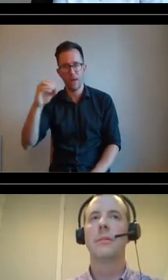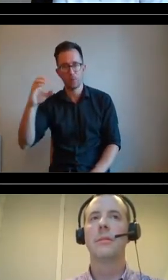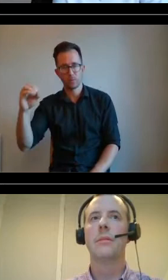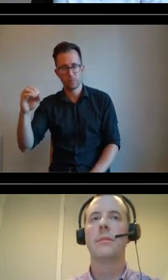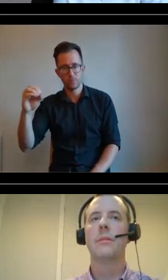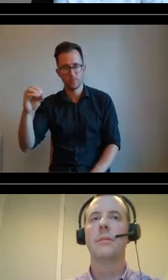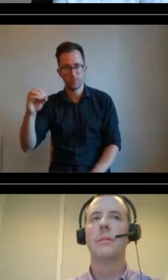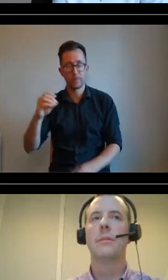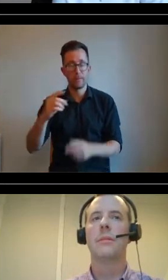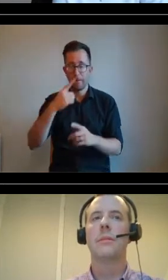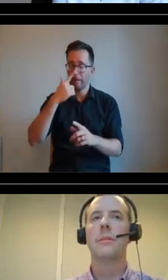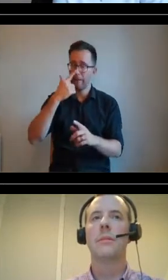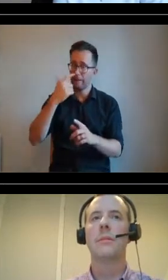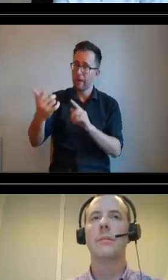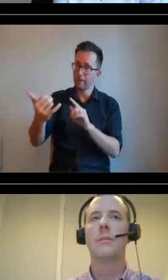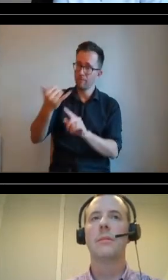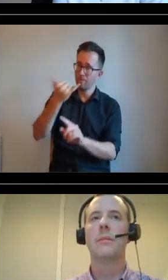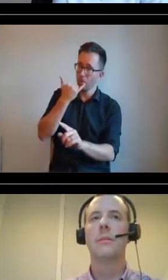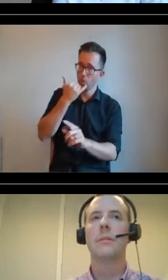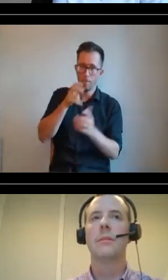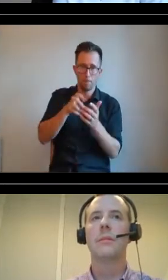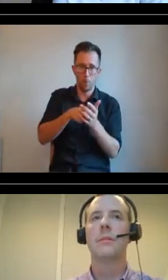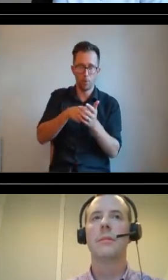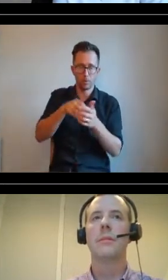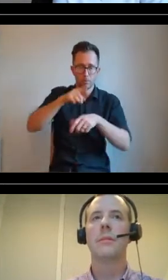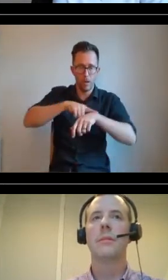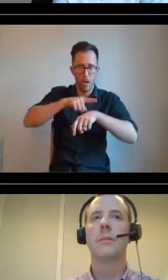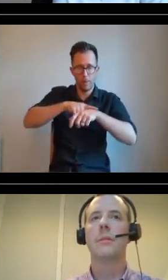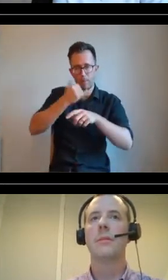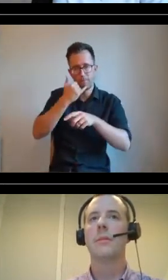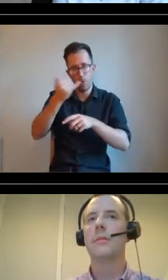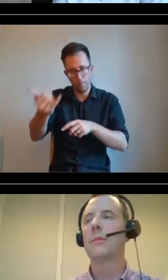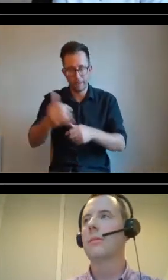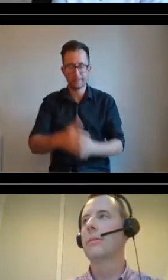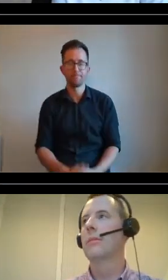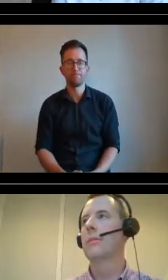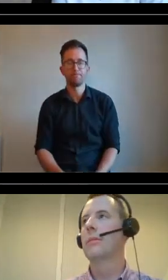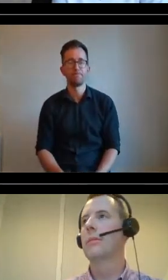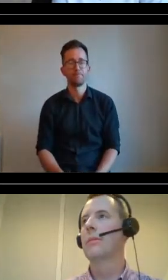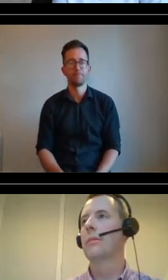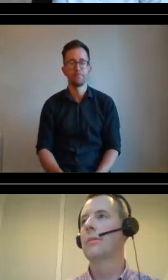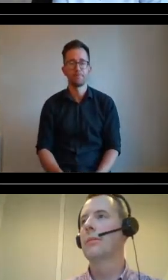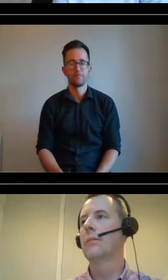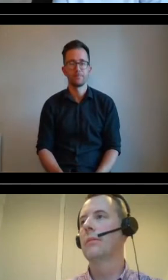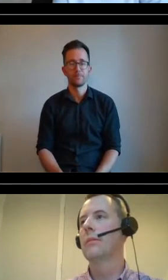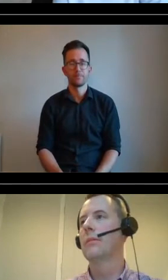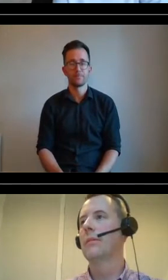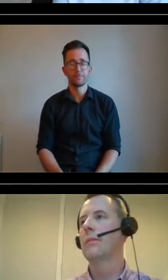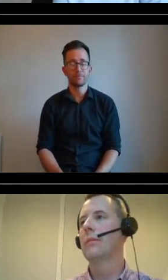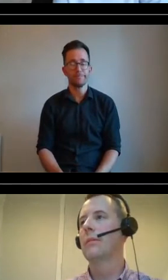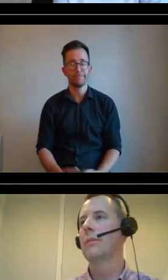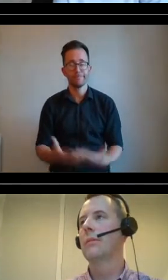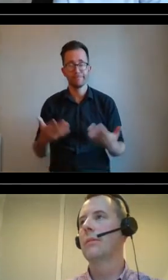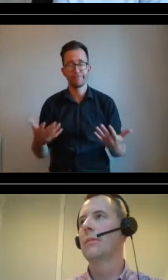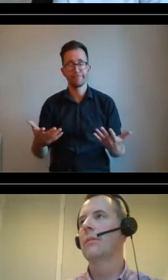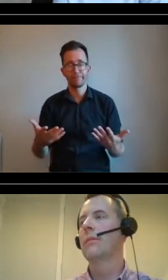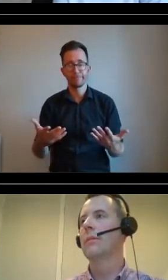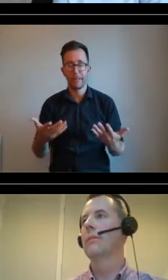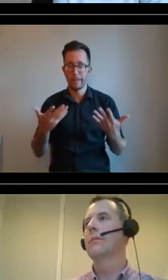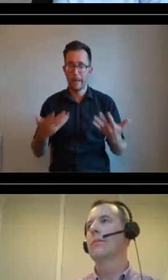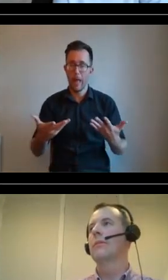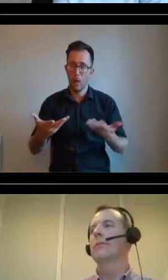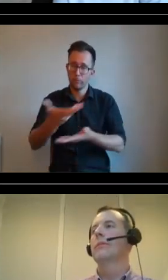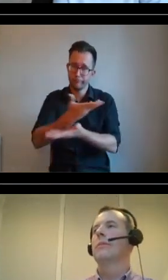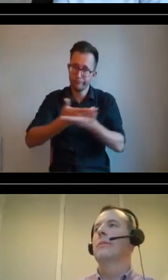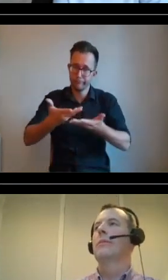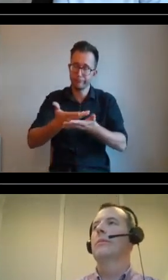can provide a response to the consultation over the phone. Okay, that wraps it up, I think, for